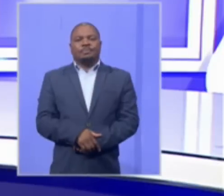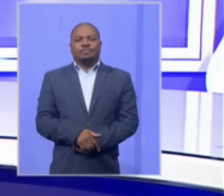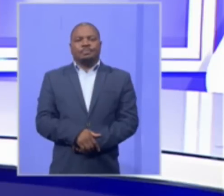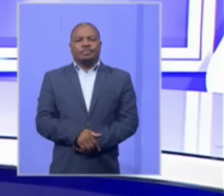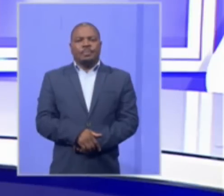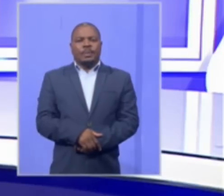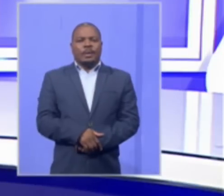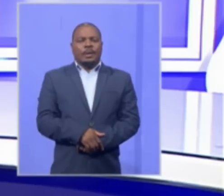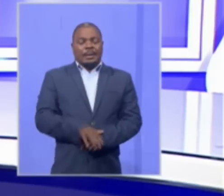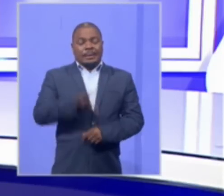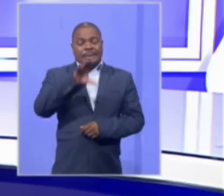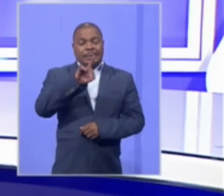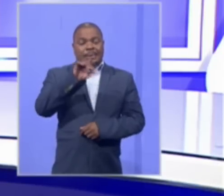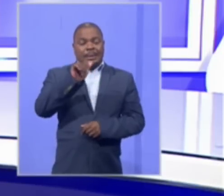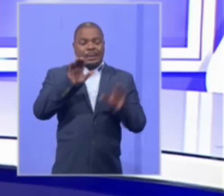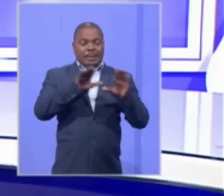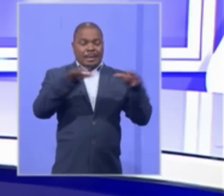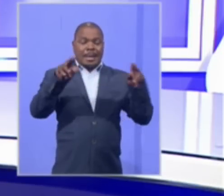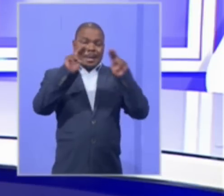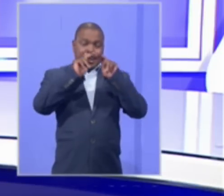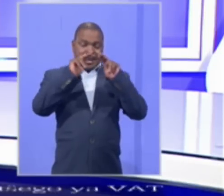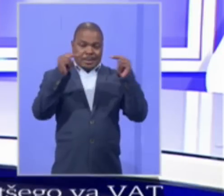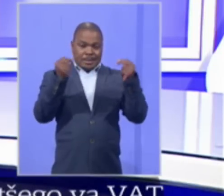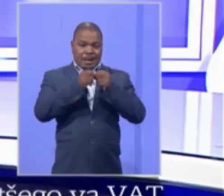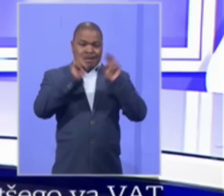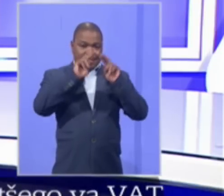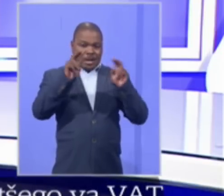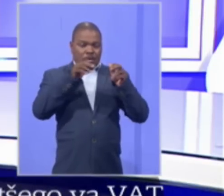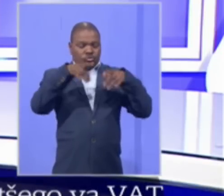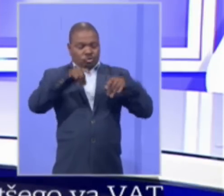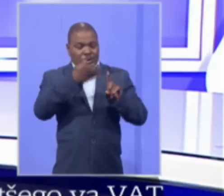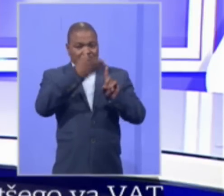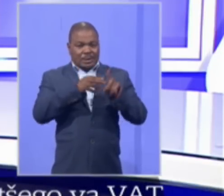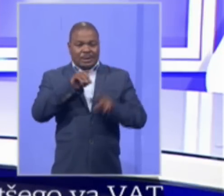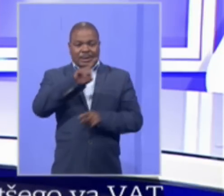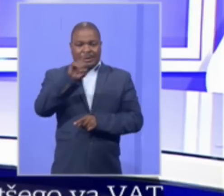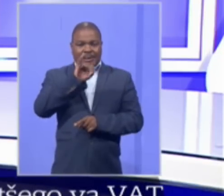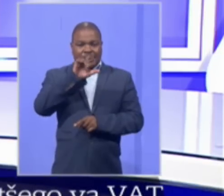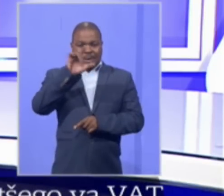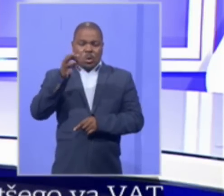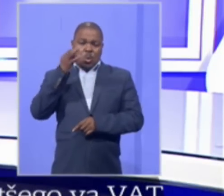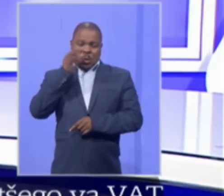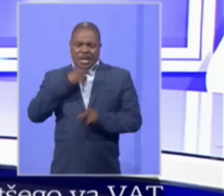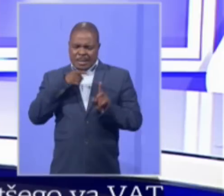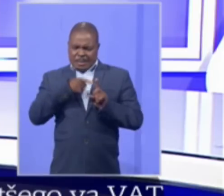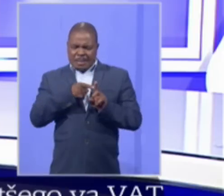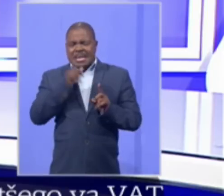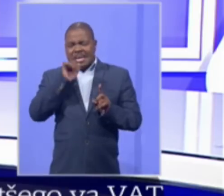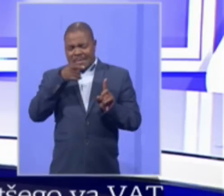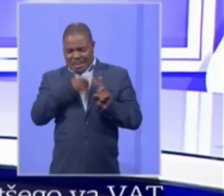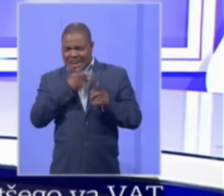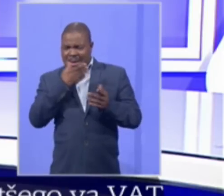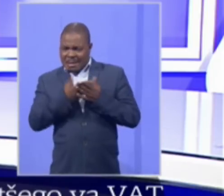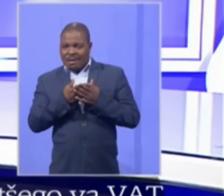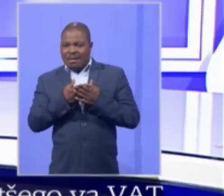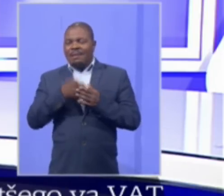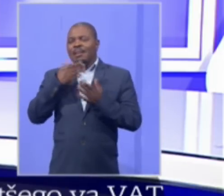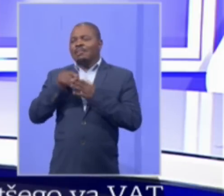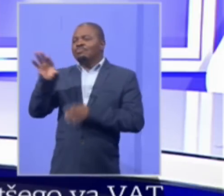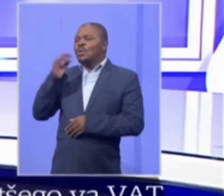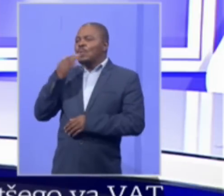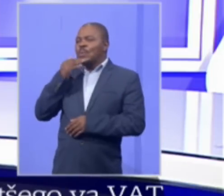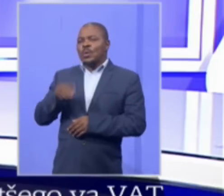Modulasetulo wa lekgotla la bosetšhaba la DA Helen Zille o re ge nkabe go ya ka yena o be a tla thwala Tony Leon bjalo ka